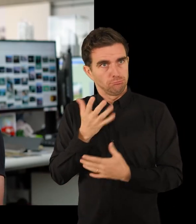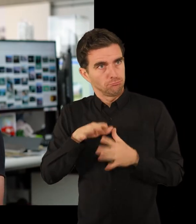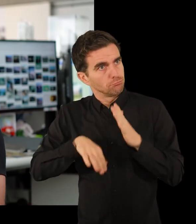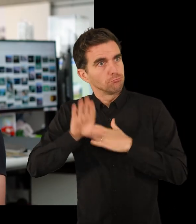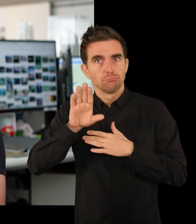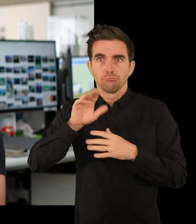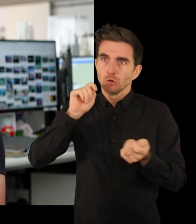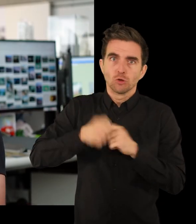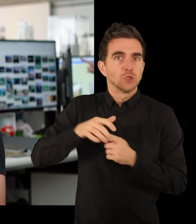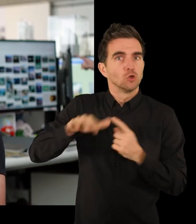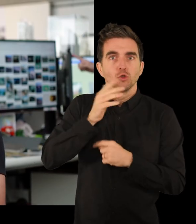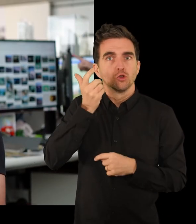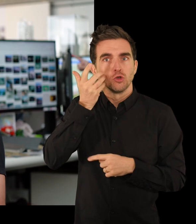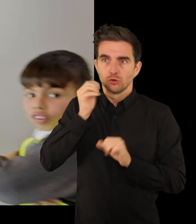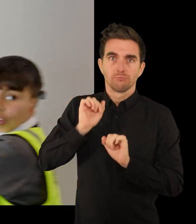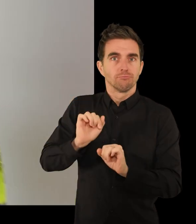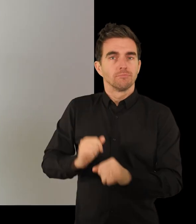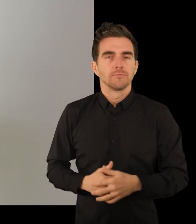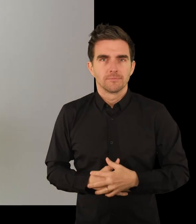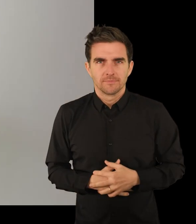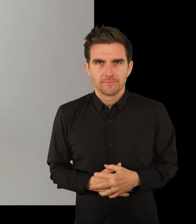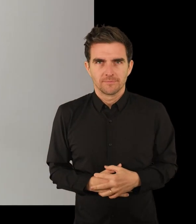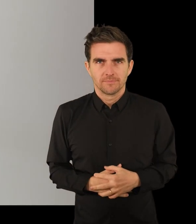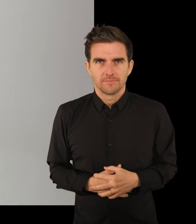to make a change for the future.